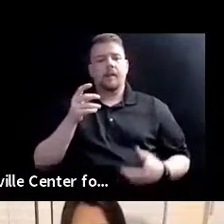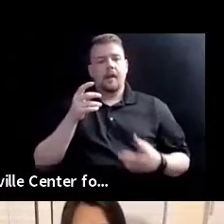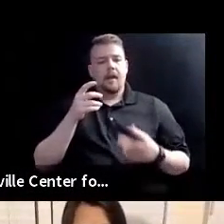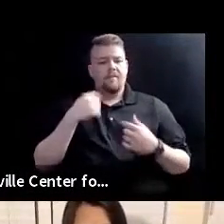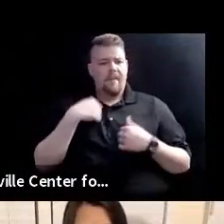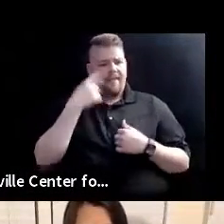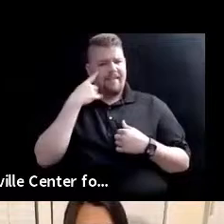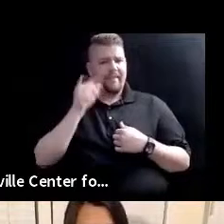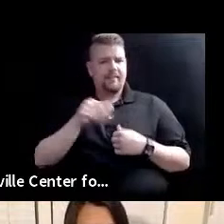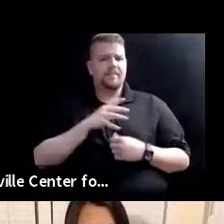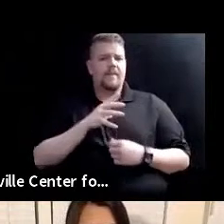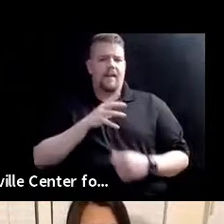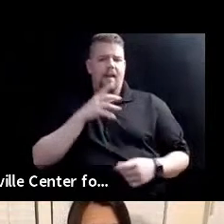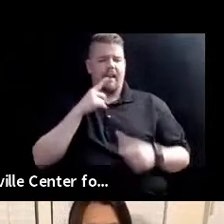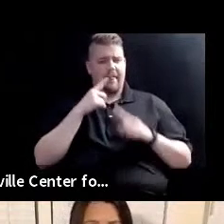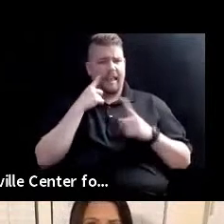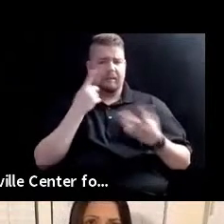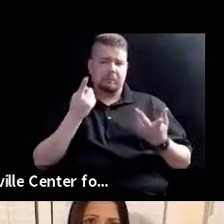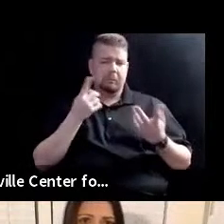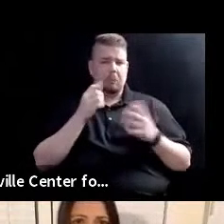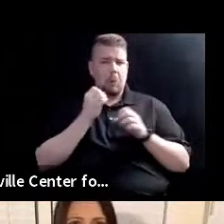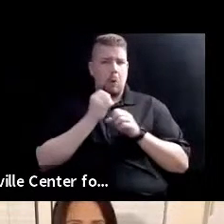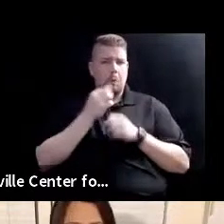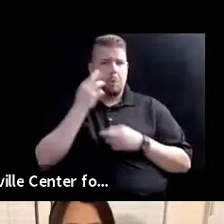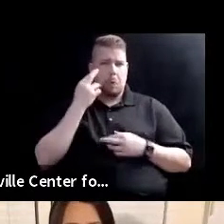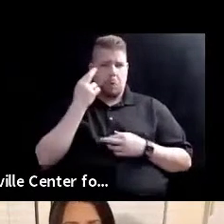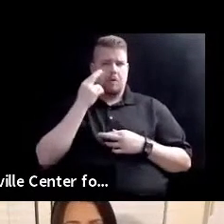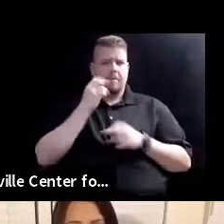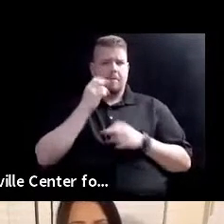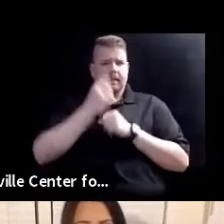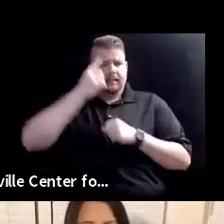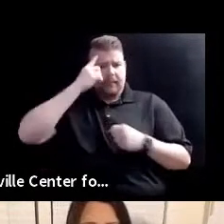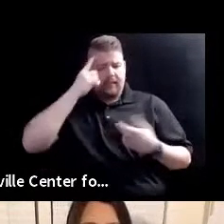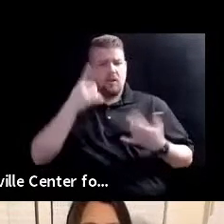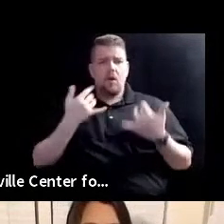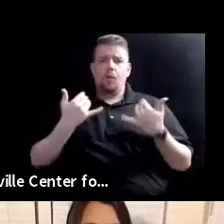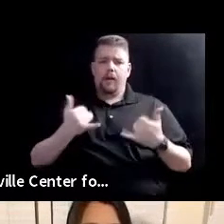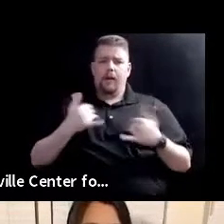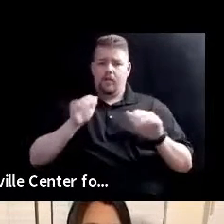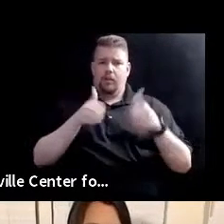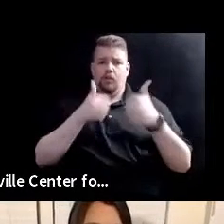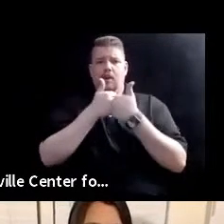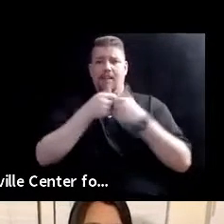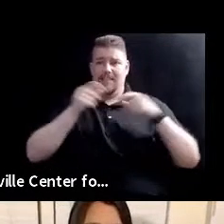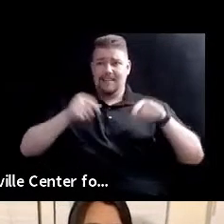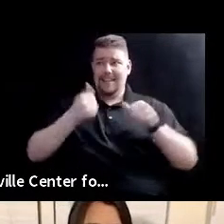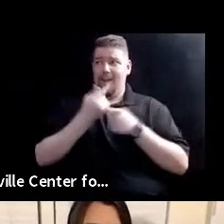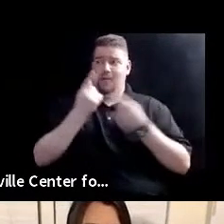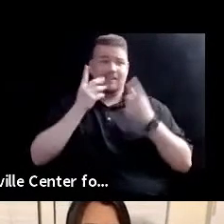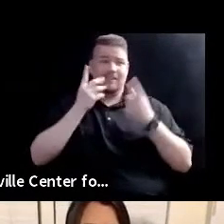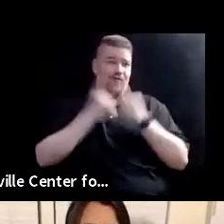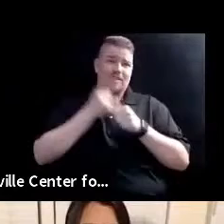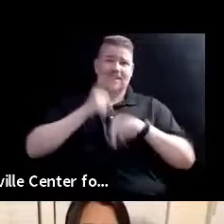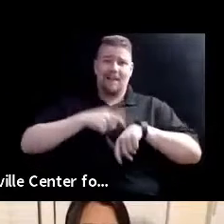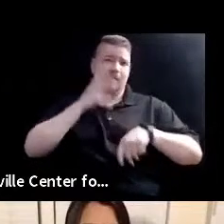fine. It's reasonable. It's not, there's no, the challenge is this is everybody's first pandemic.